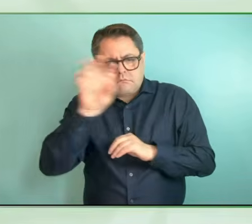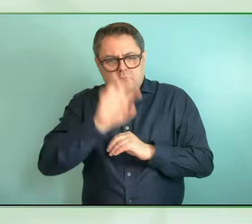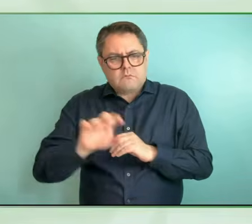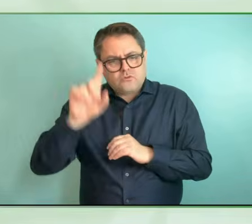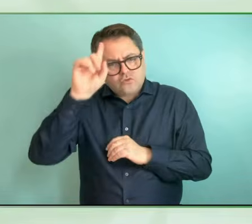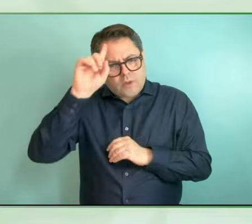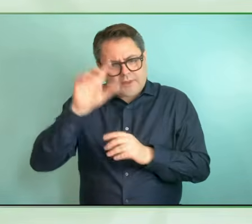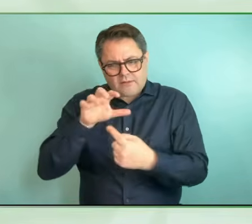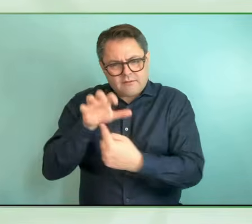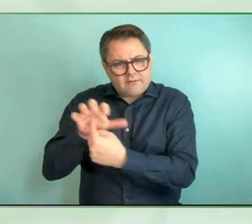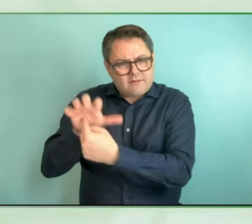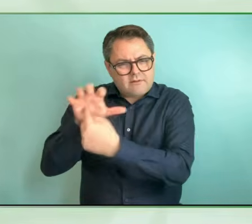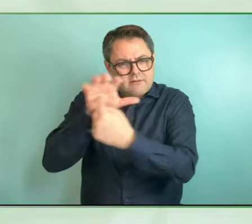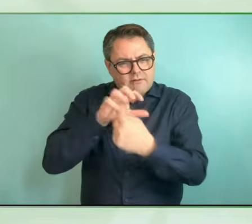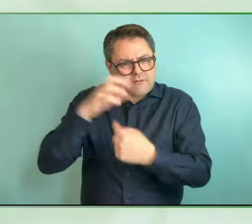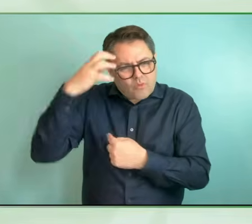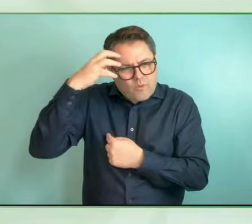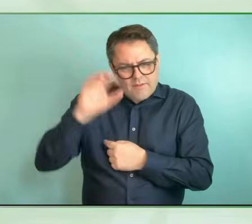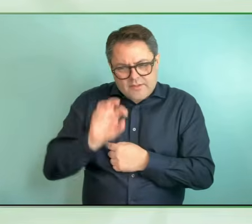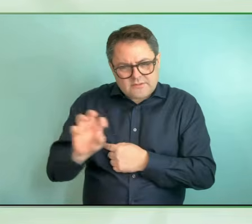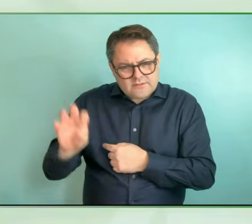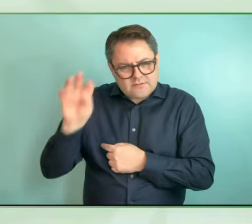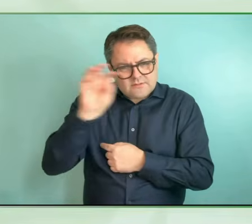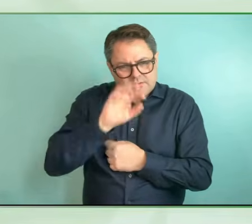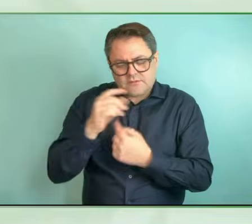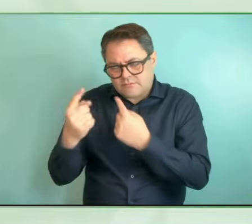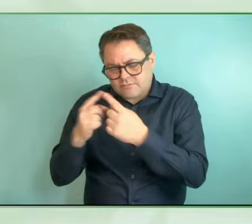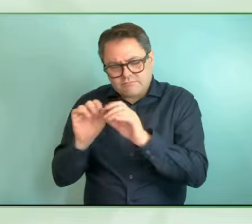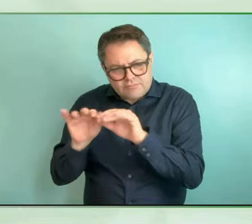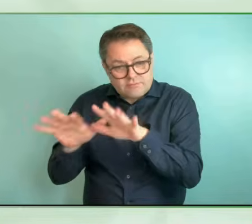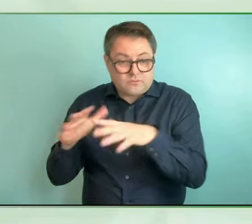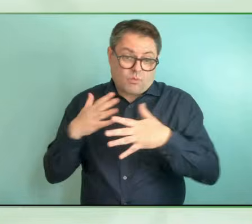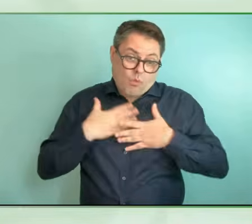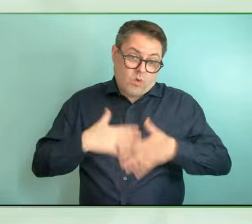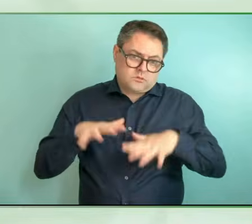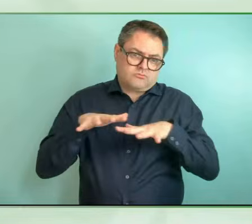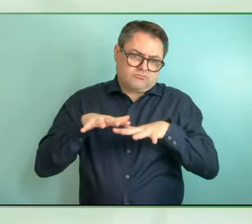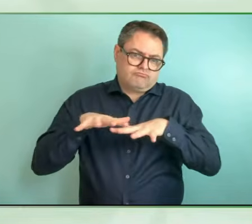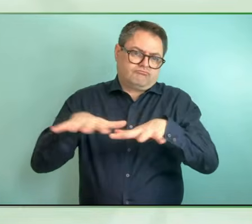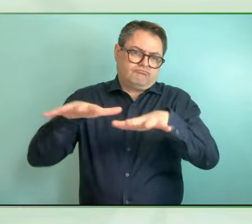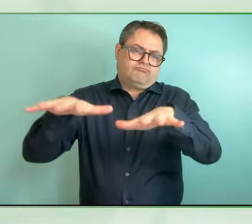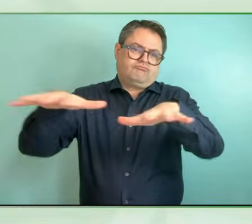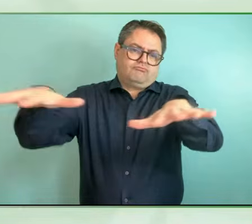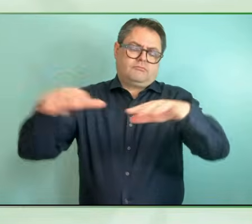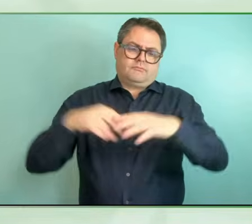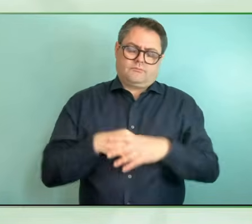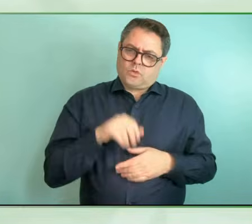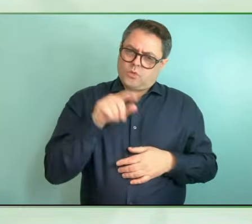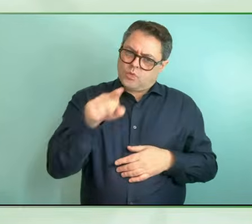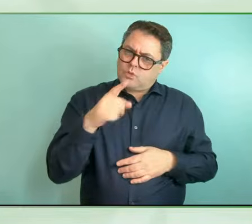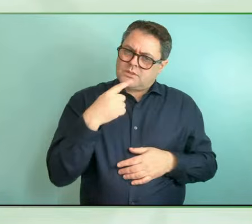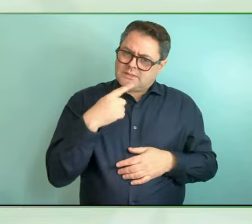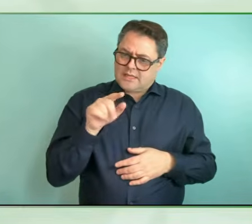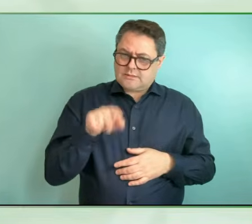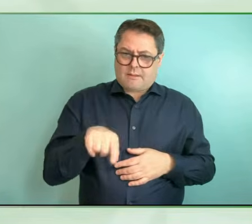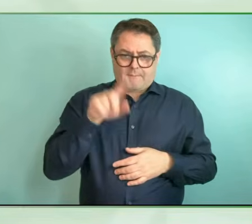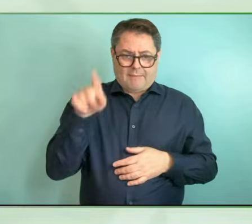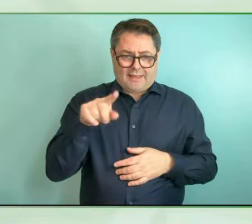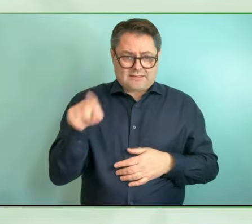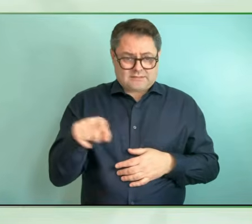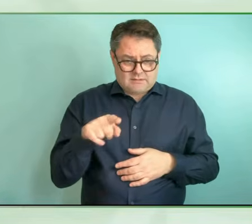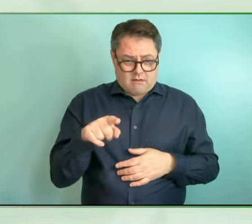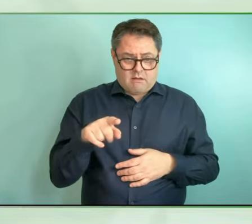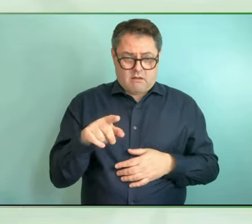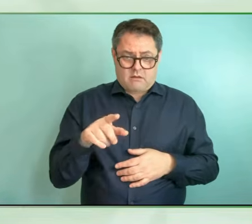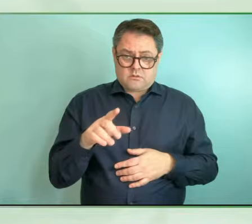well, so that it gets pushed forward. Yes. And the time frame, you said you have the beta version now ready. So when is the actual launch?